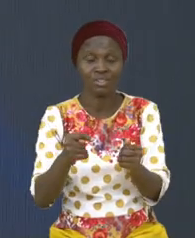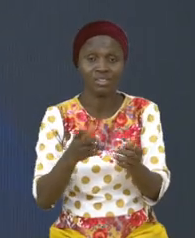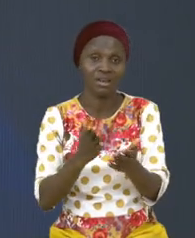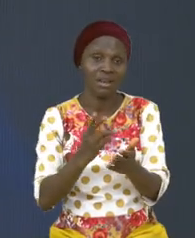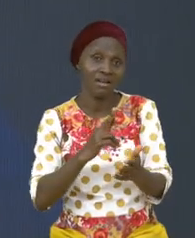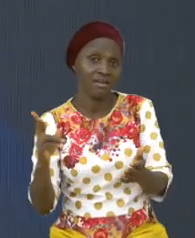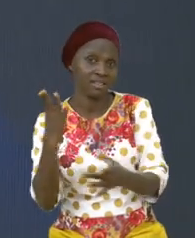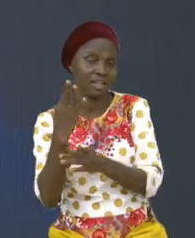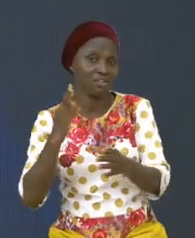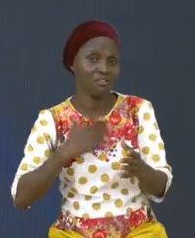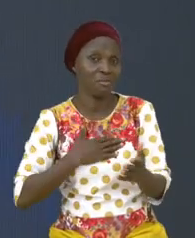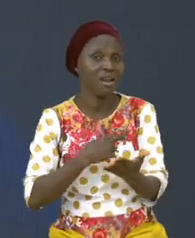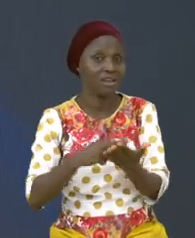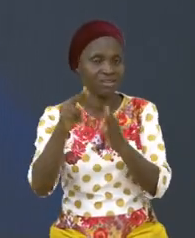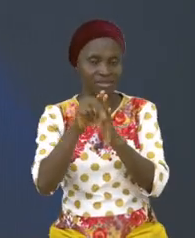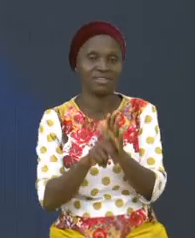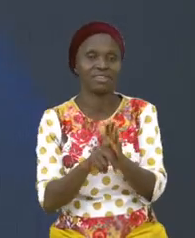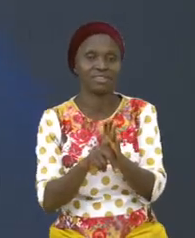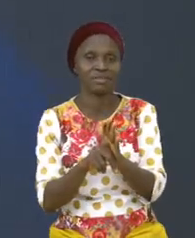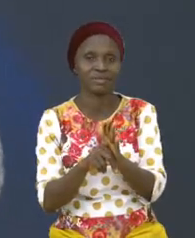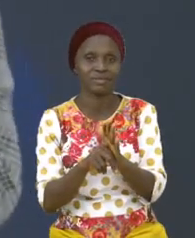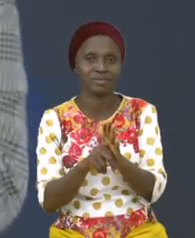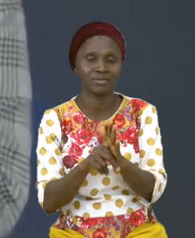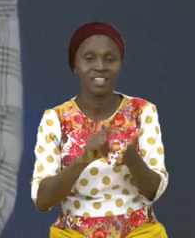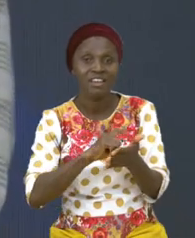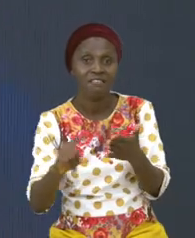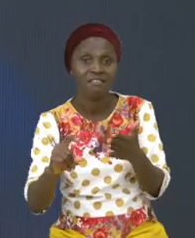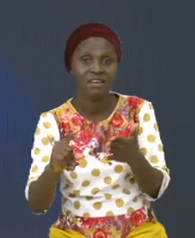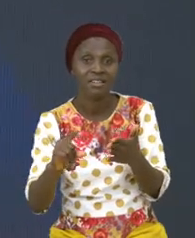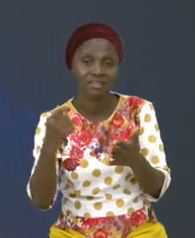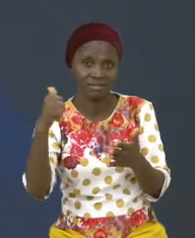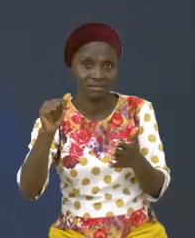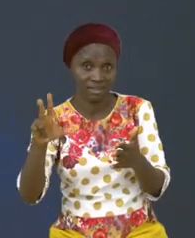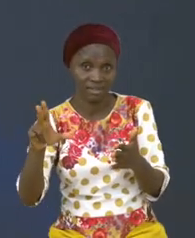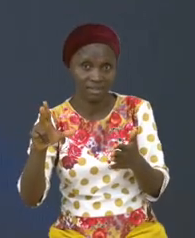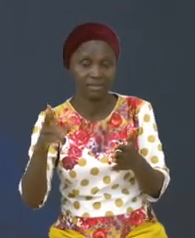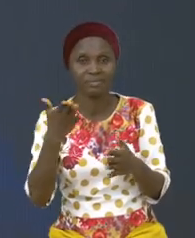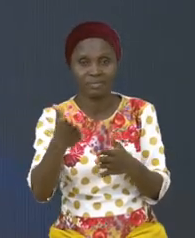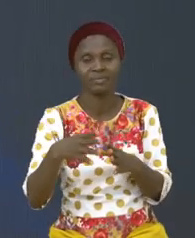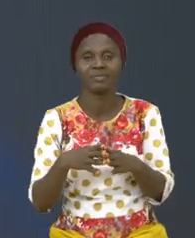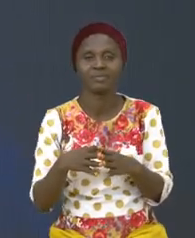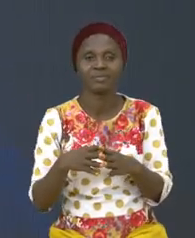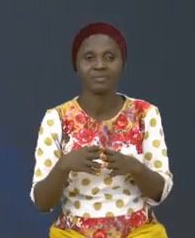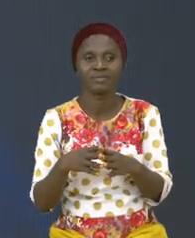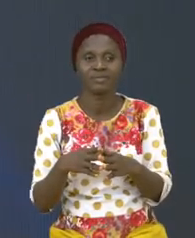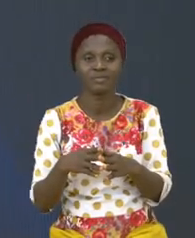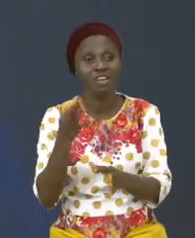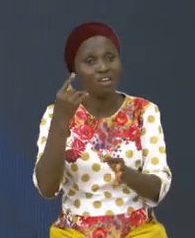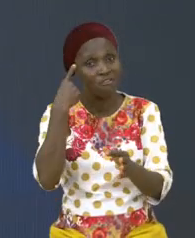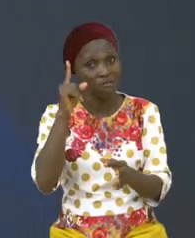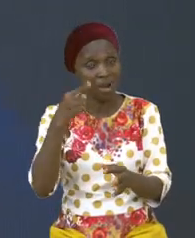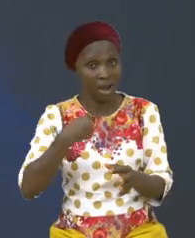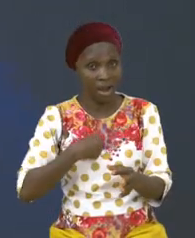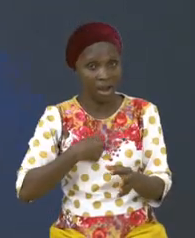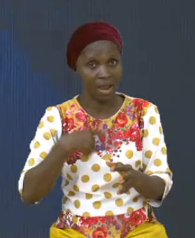of my righteousness. Look at verse 13 there. In verse 13, for